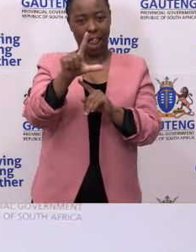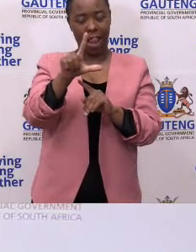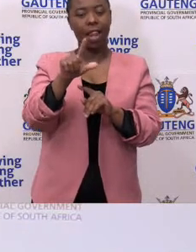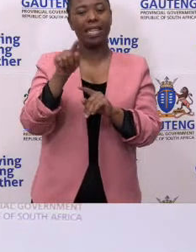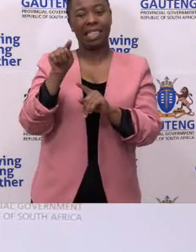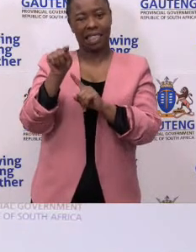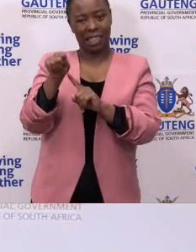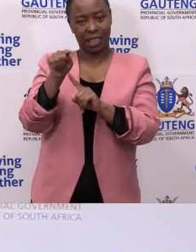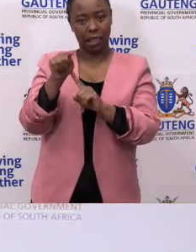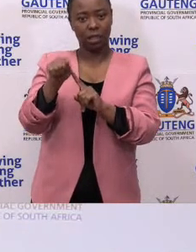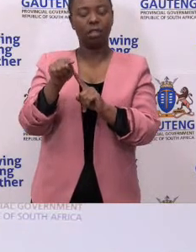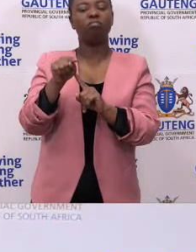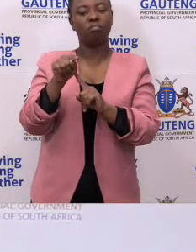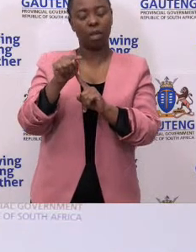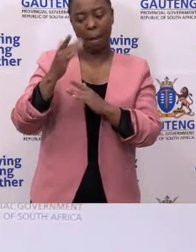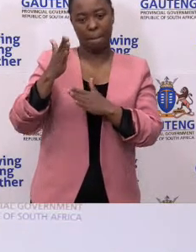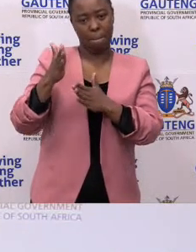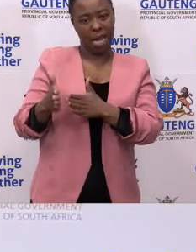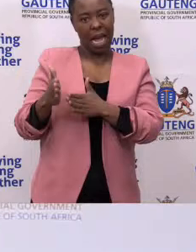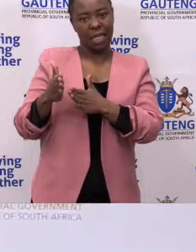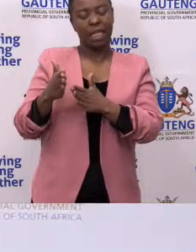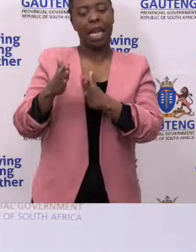part on education.